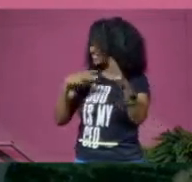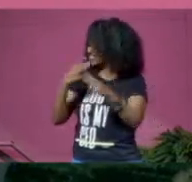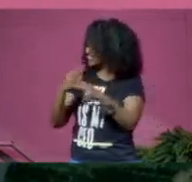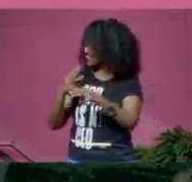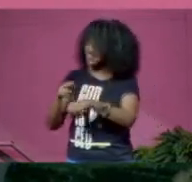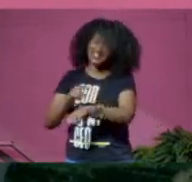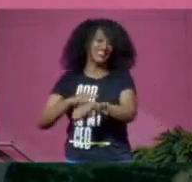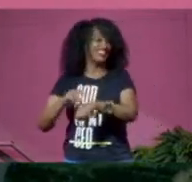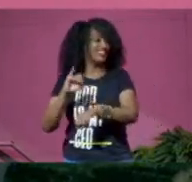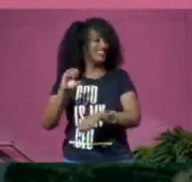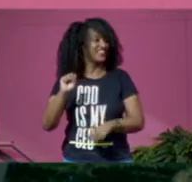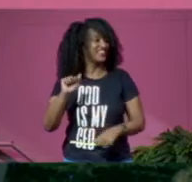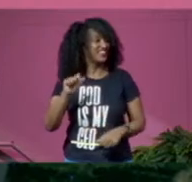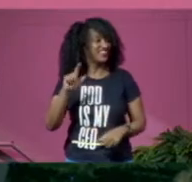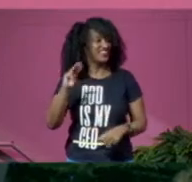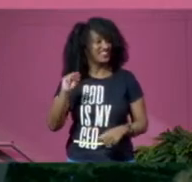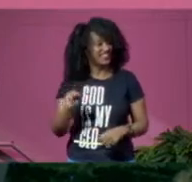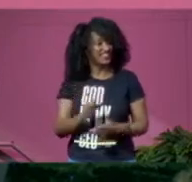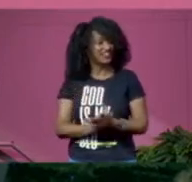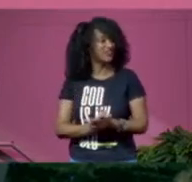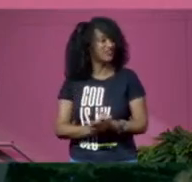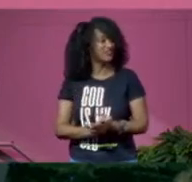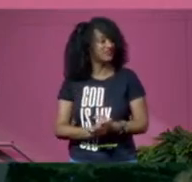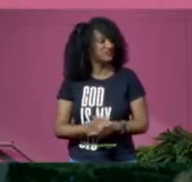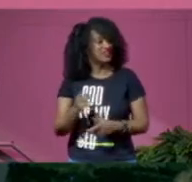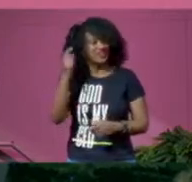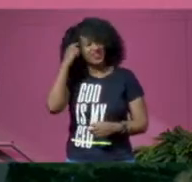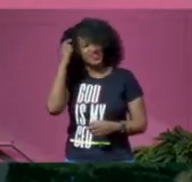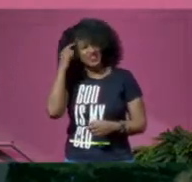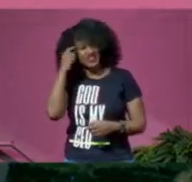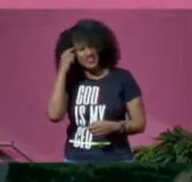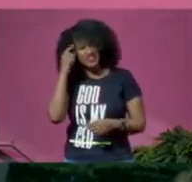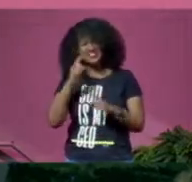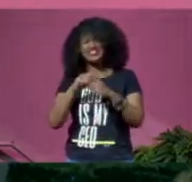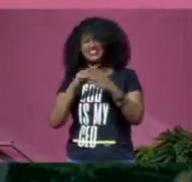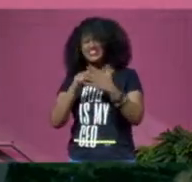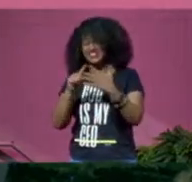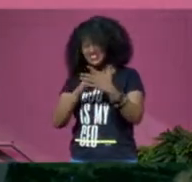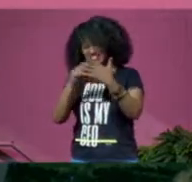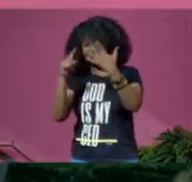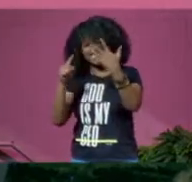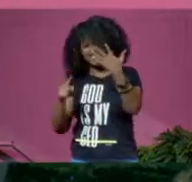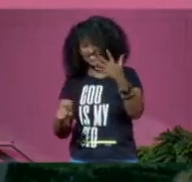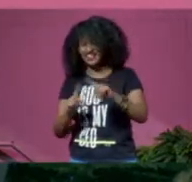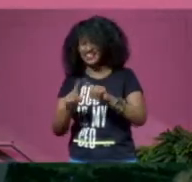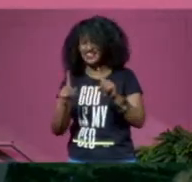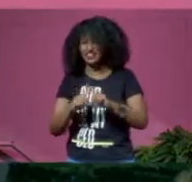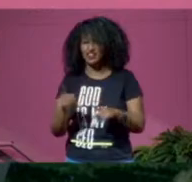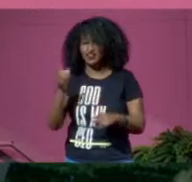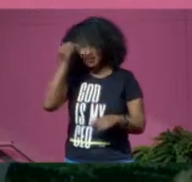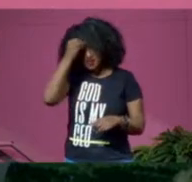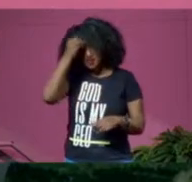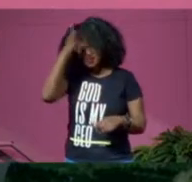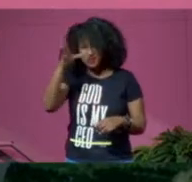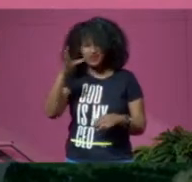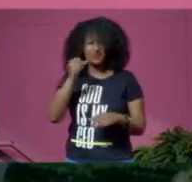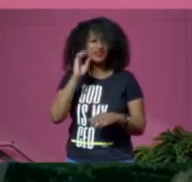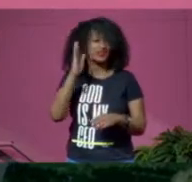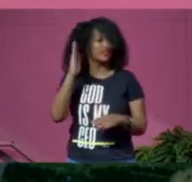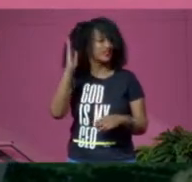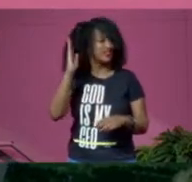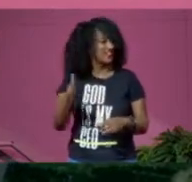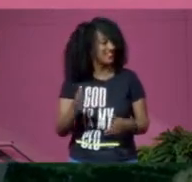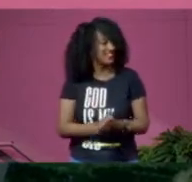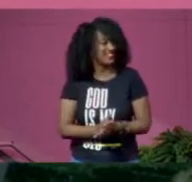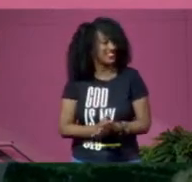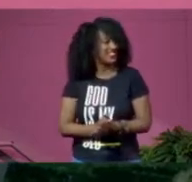of Islam, the sociological theory of W.B. Du Bois, the political patience of Nelson Mandela, the walking